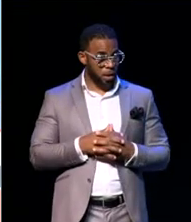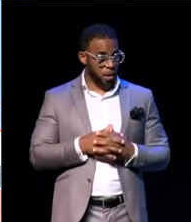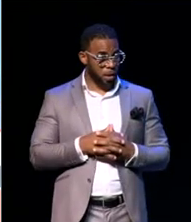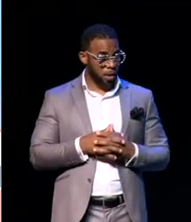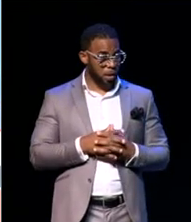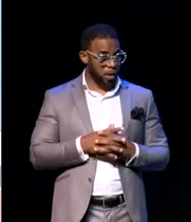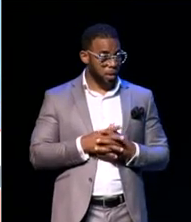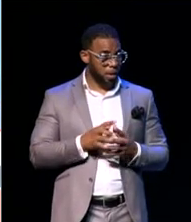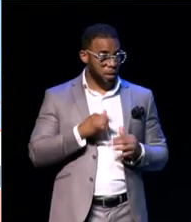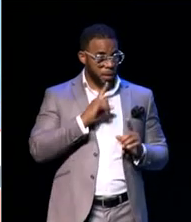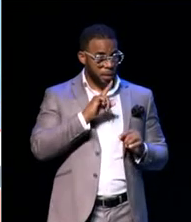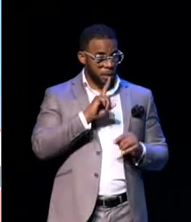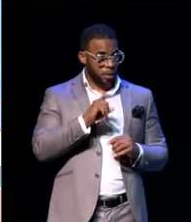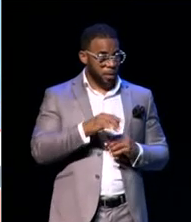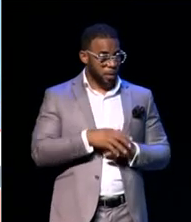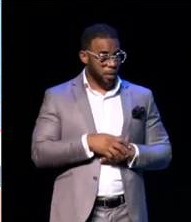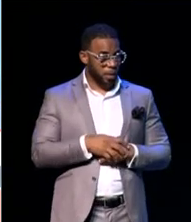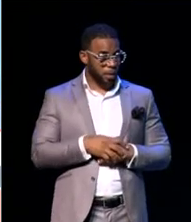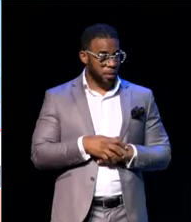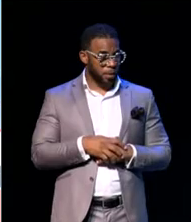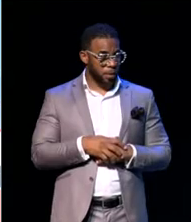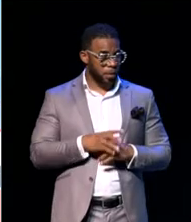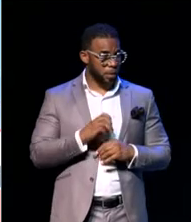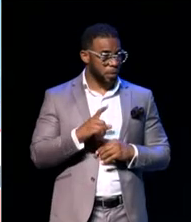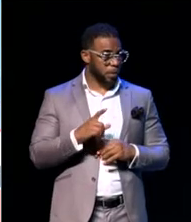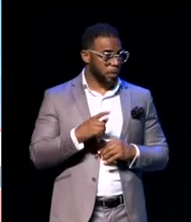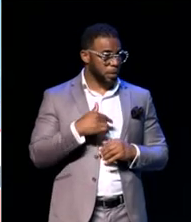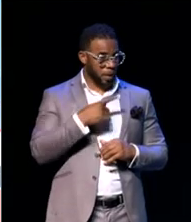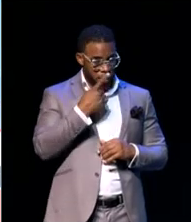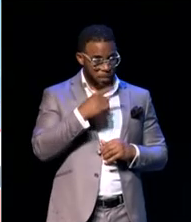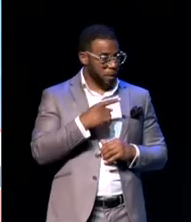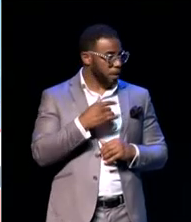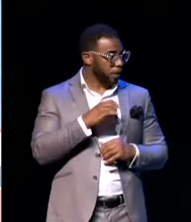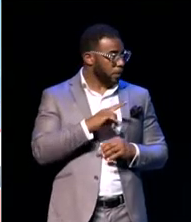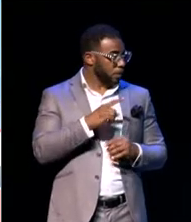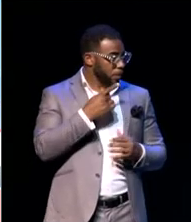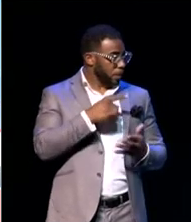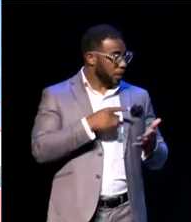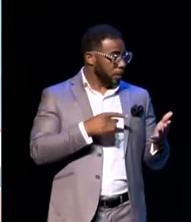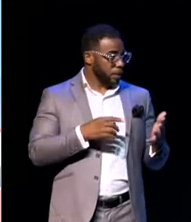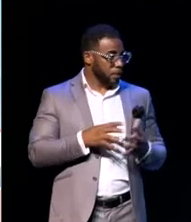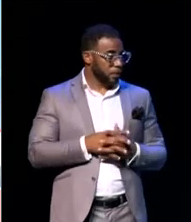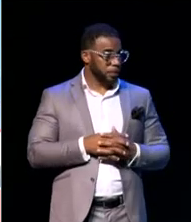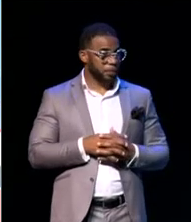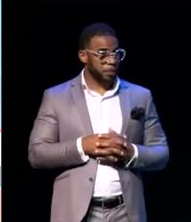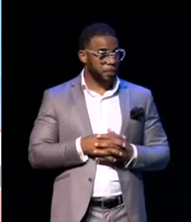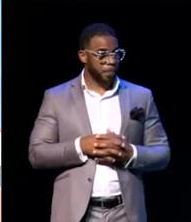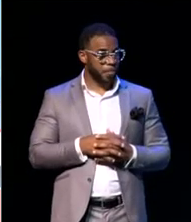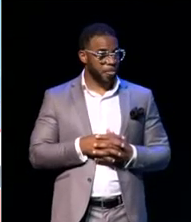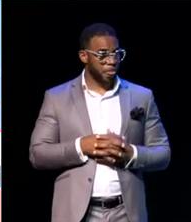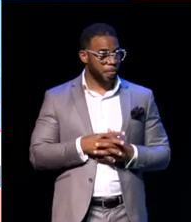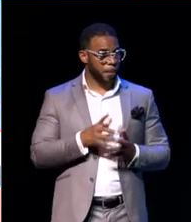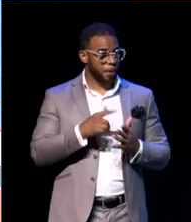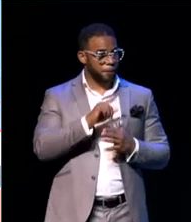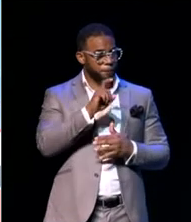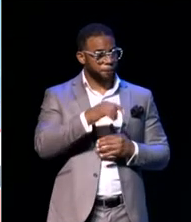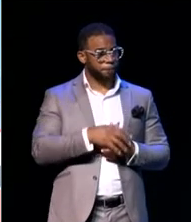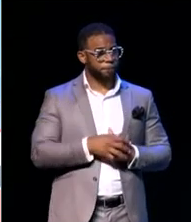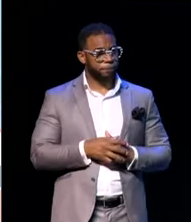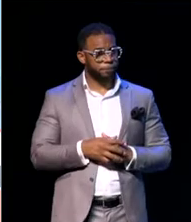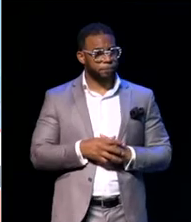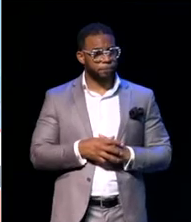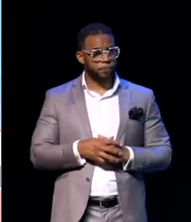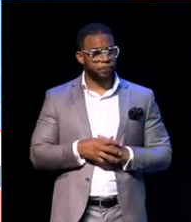And we haven't answered your question? Well, I don't mind if no one else minds. Go ahead, what is your question?